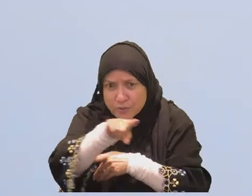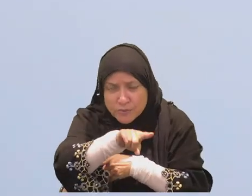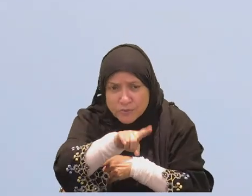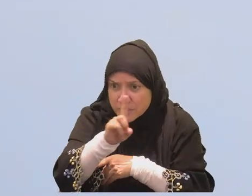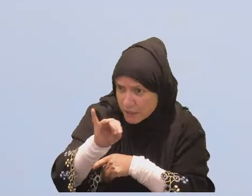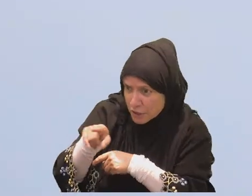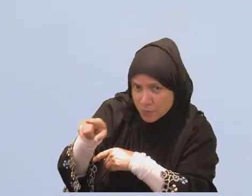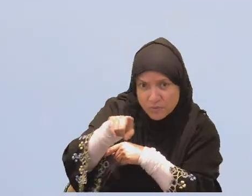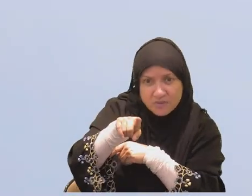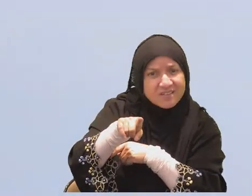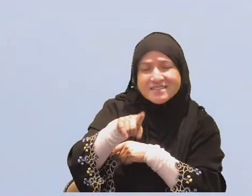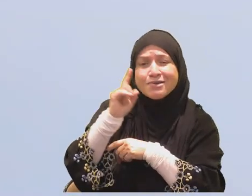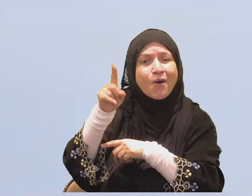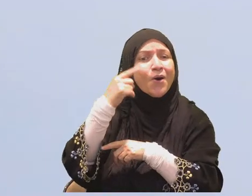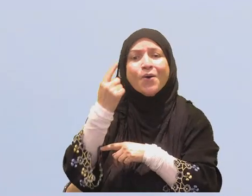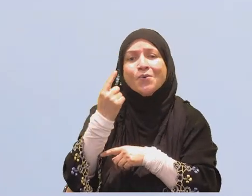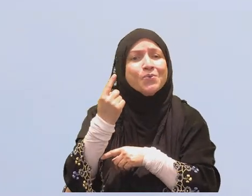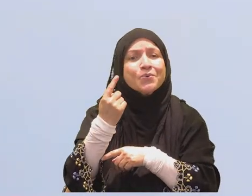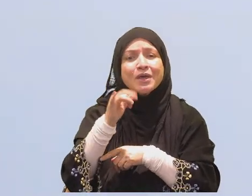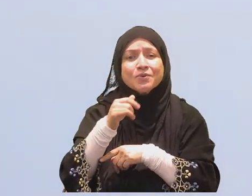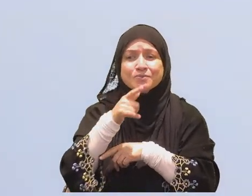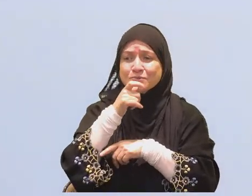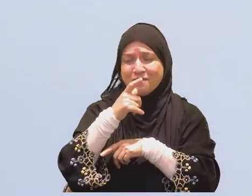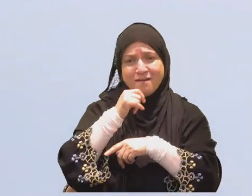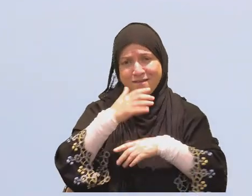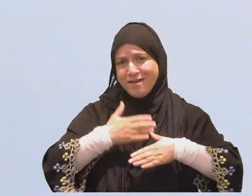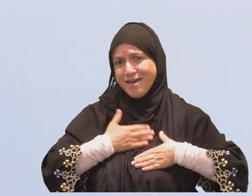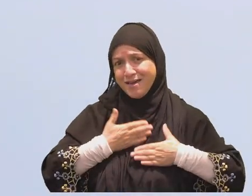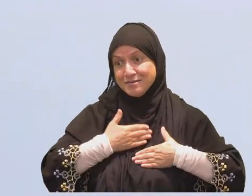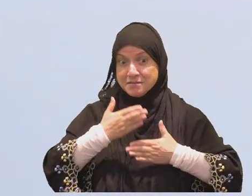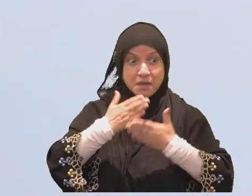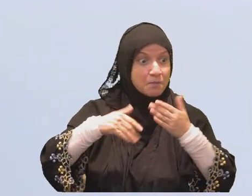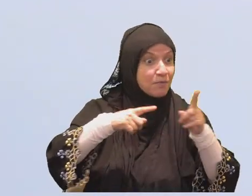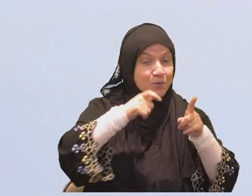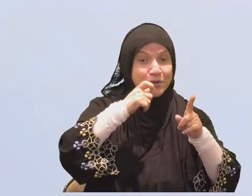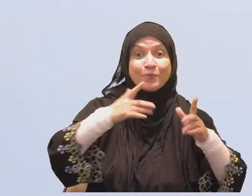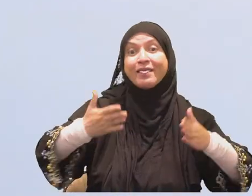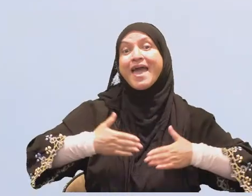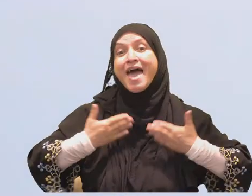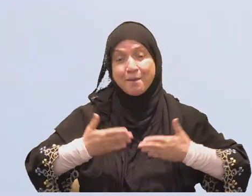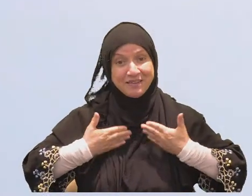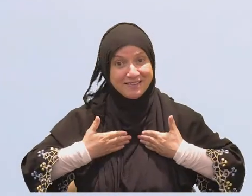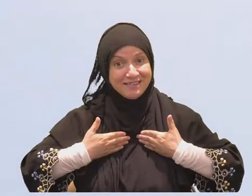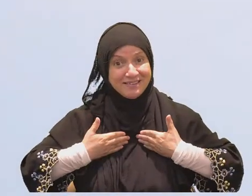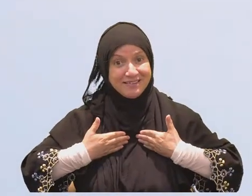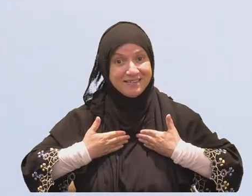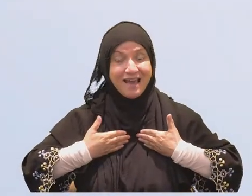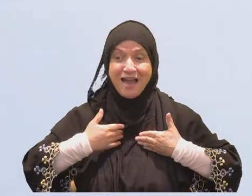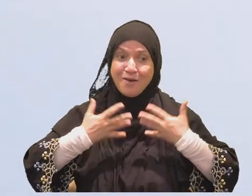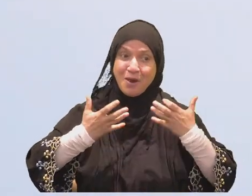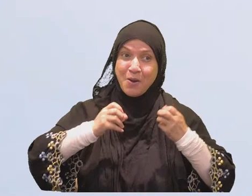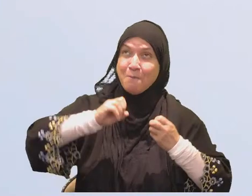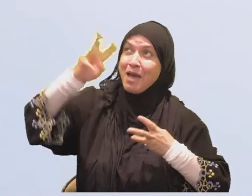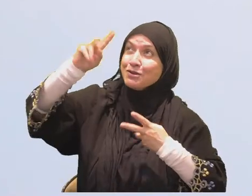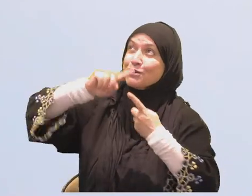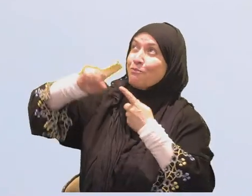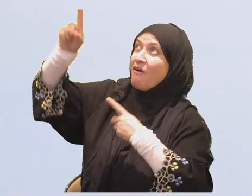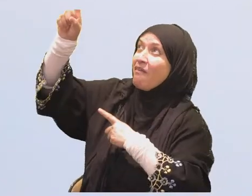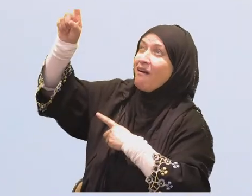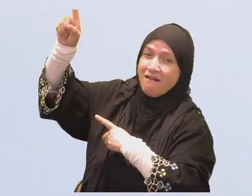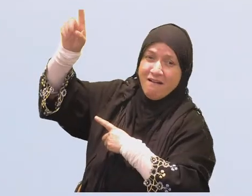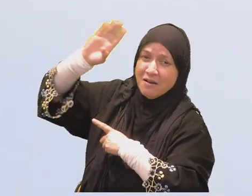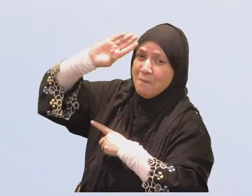deny their souls the things it whimsically inclines for. So denying the